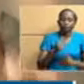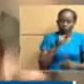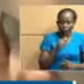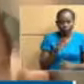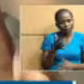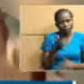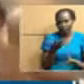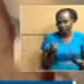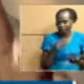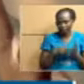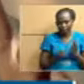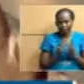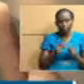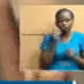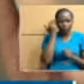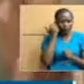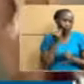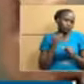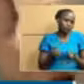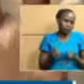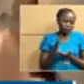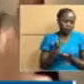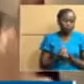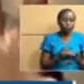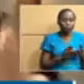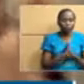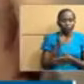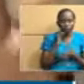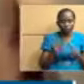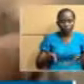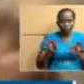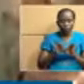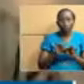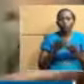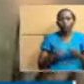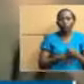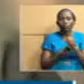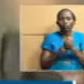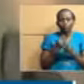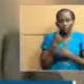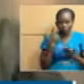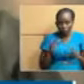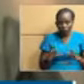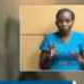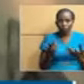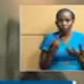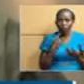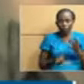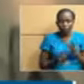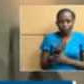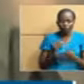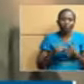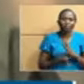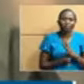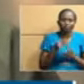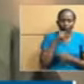unfairly judged. We are taking baby steps, but they are very, very key and fundamental. And I think you can see how it is creating incentives. Even this parliamentary forum on